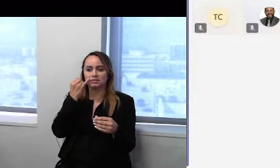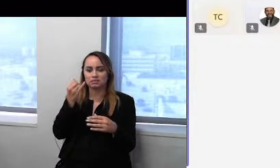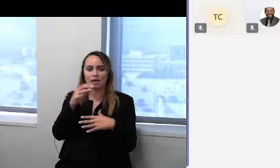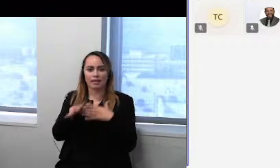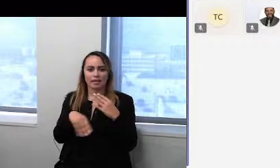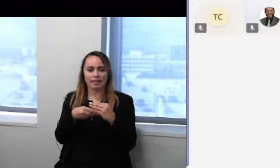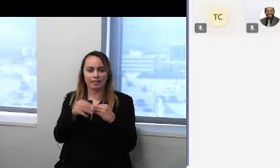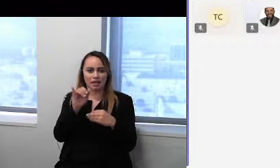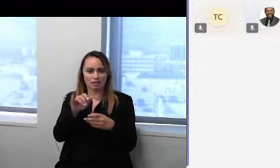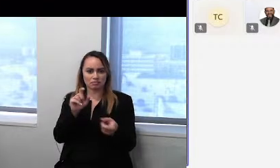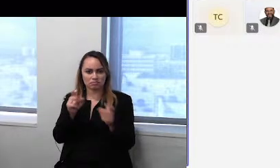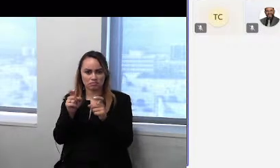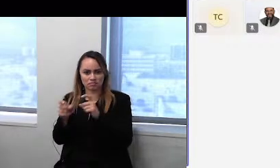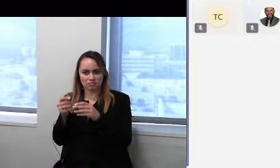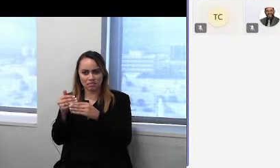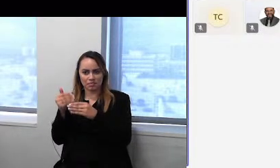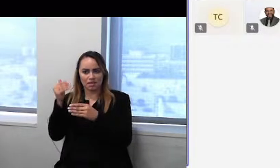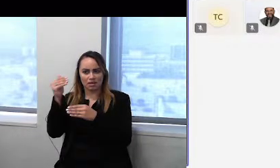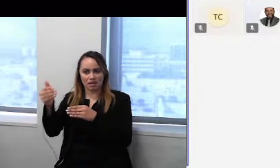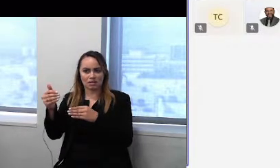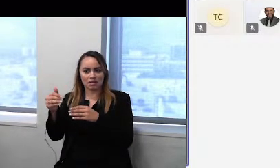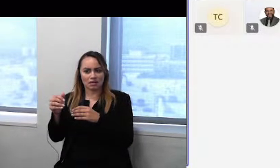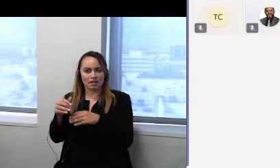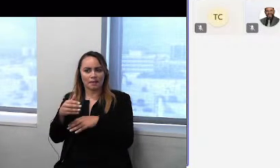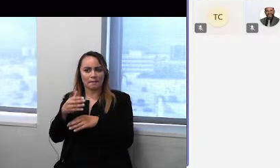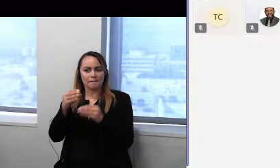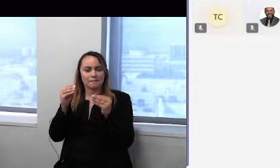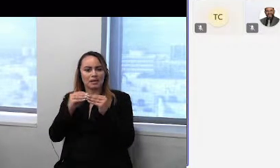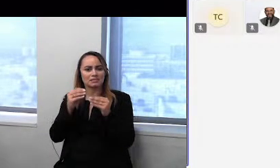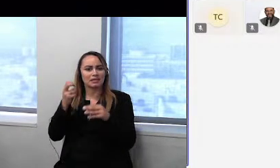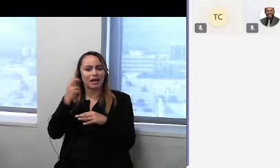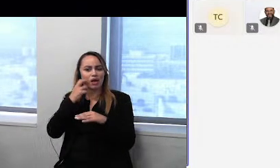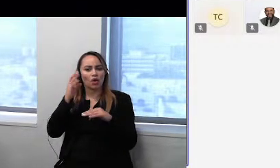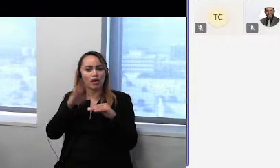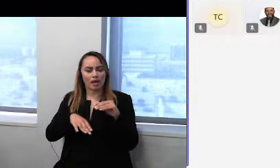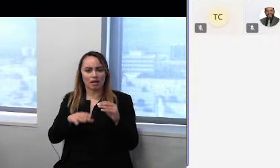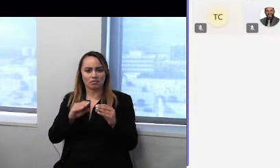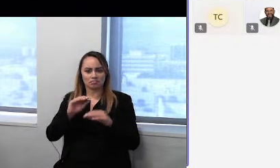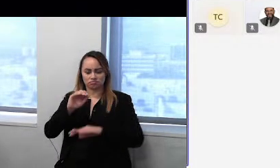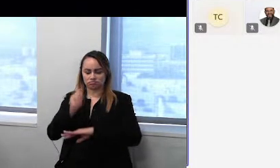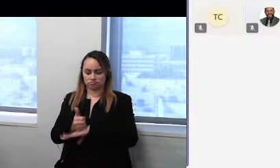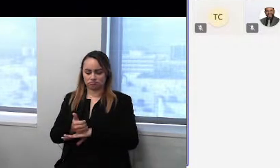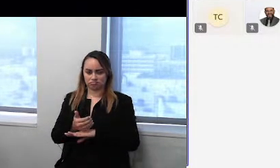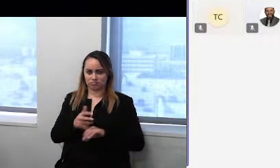more expensive than installing them at the outset? Any way to answer that question?